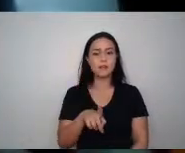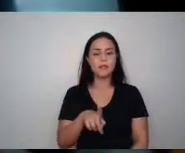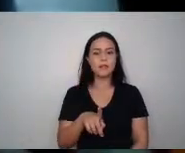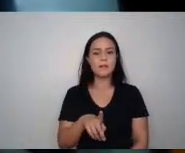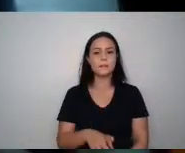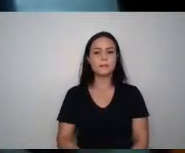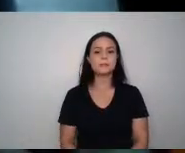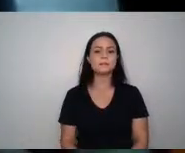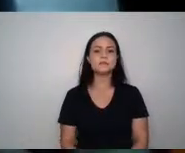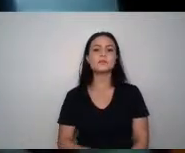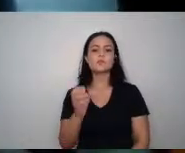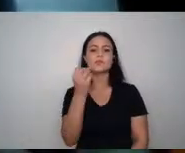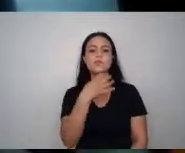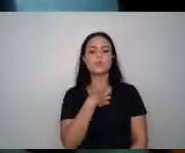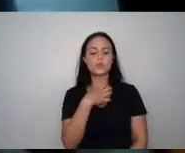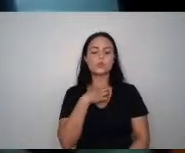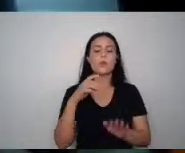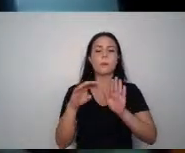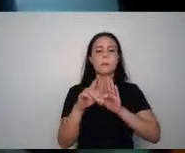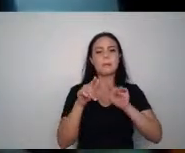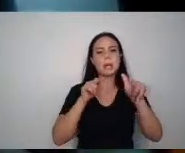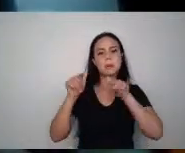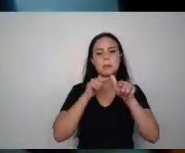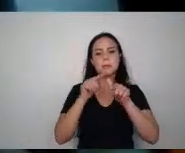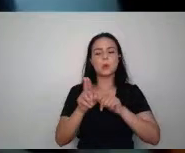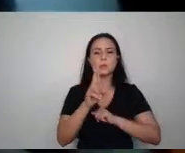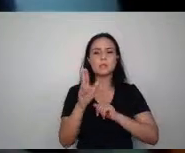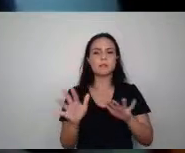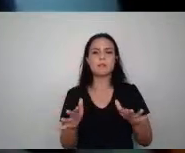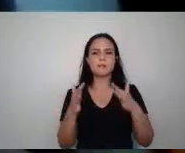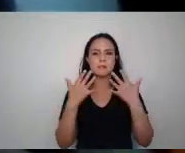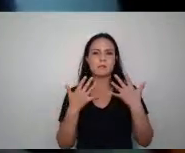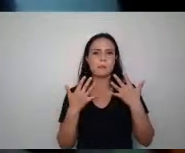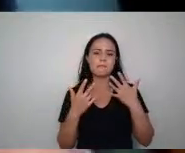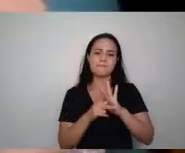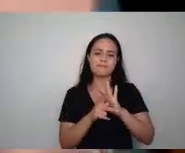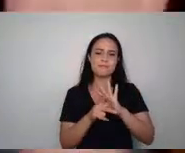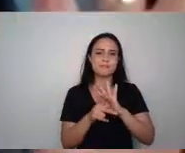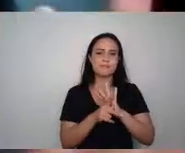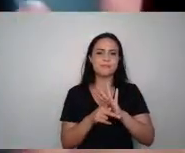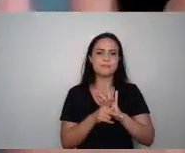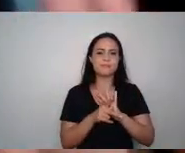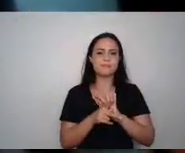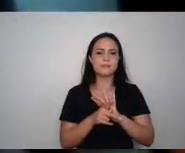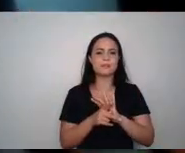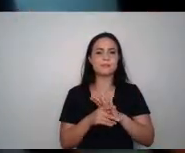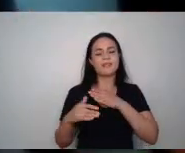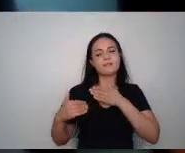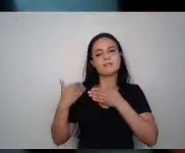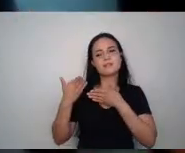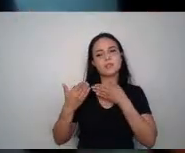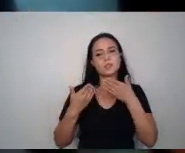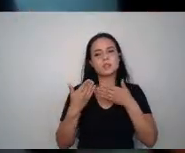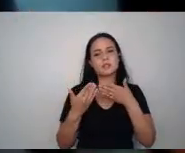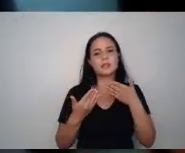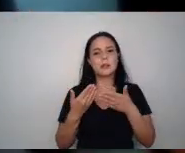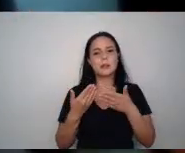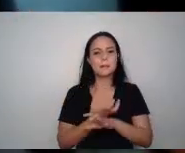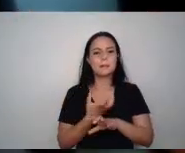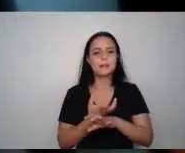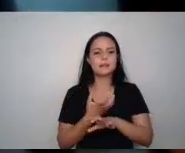we face now in these new forms to provide services is to give a practical attention